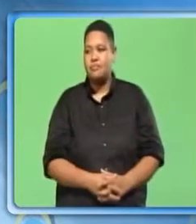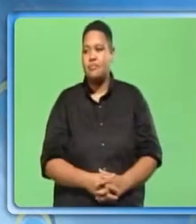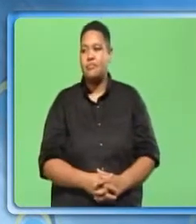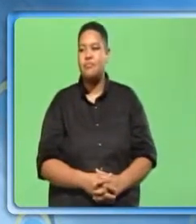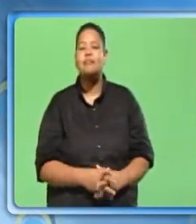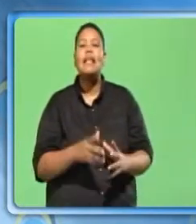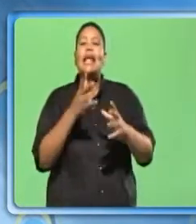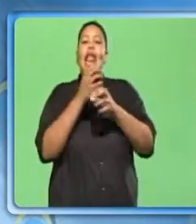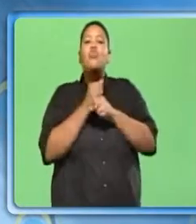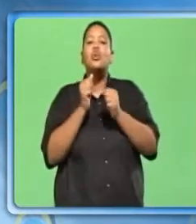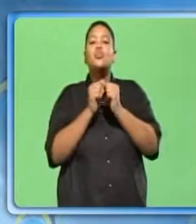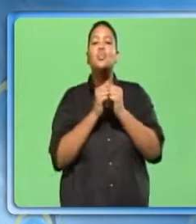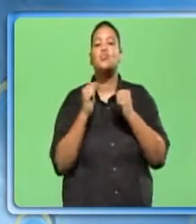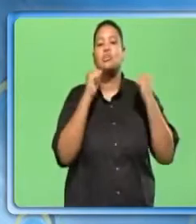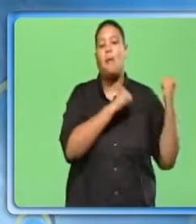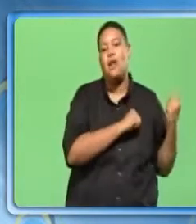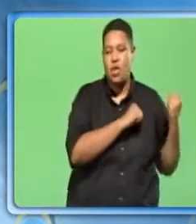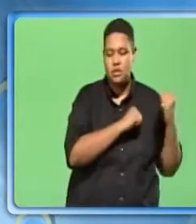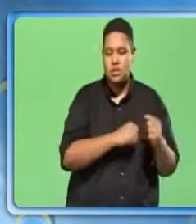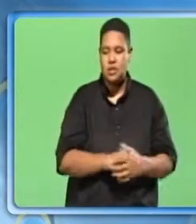Inheritance with dominance.